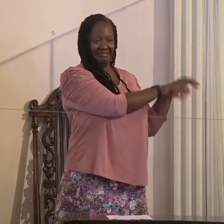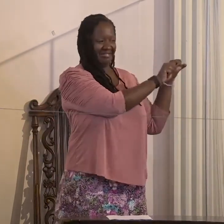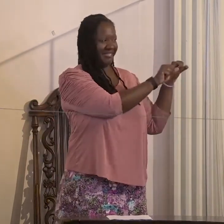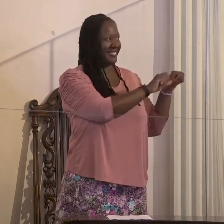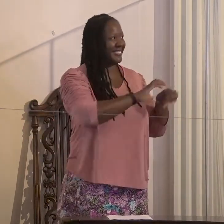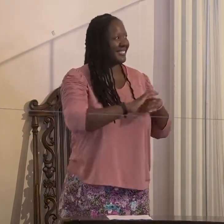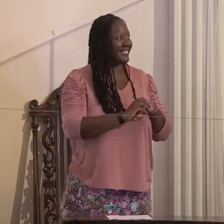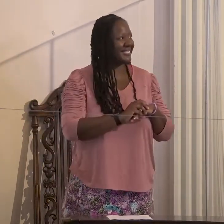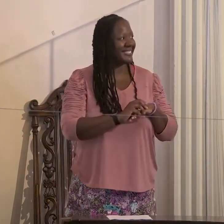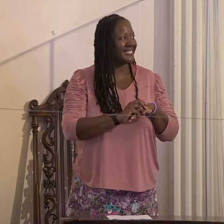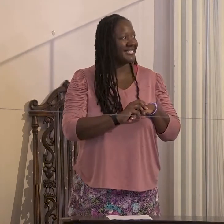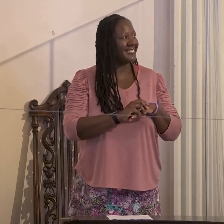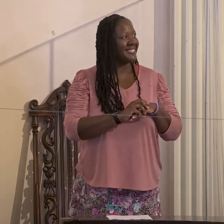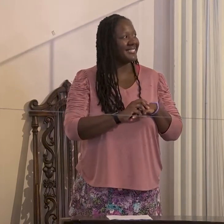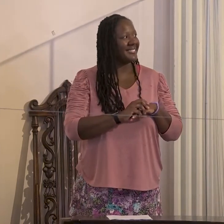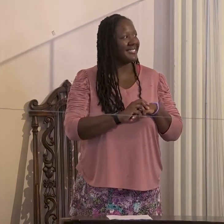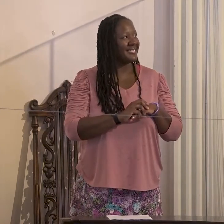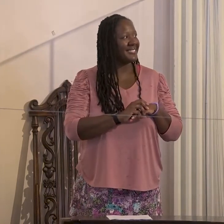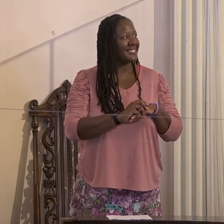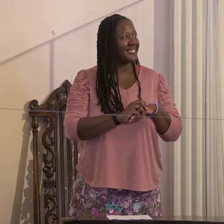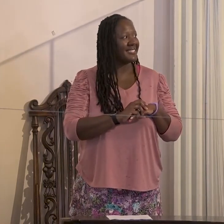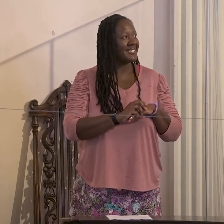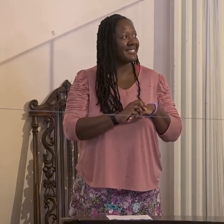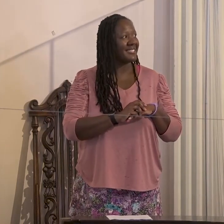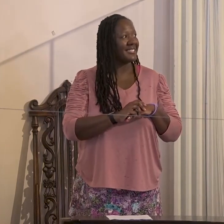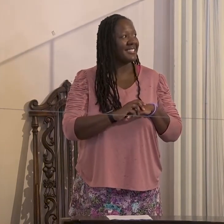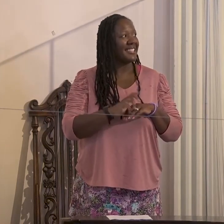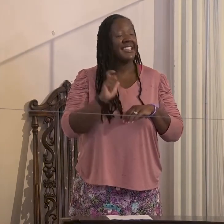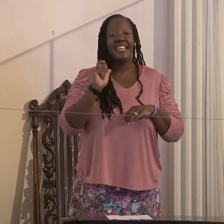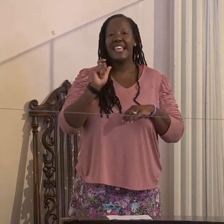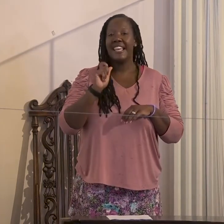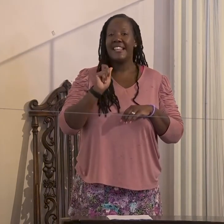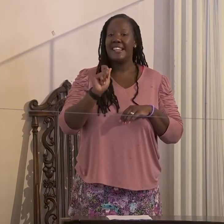or image delay, just take some extra breaths.